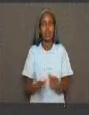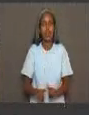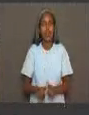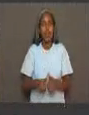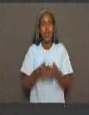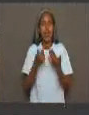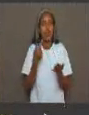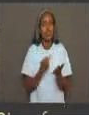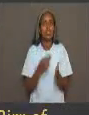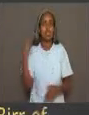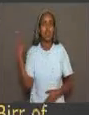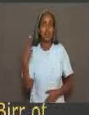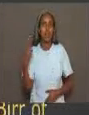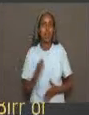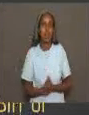are applied.